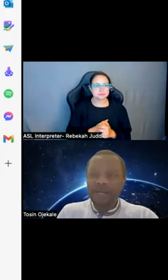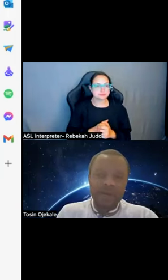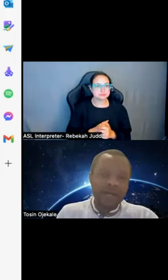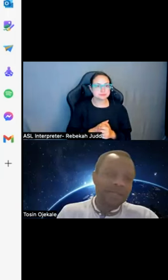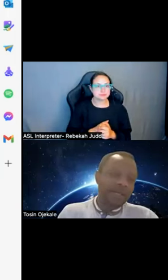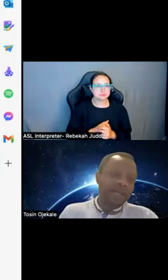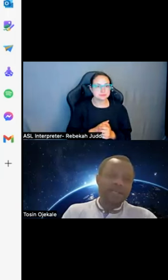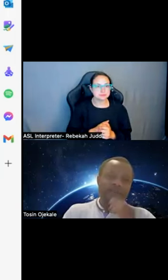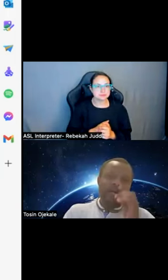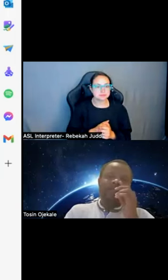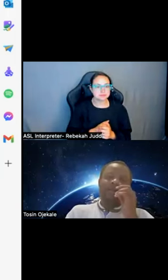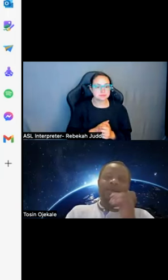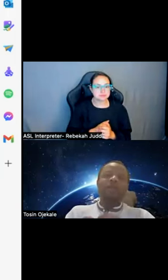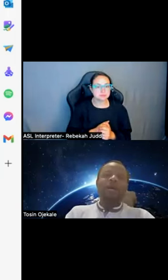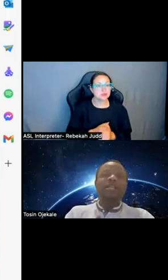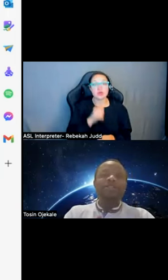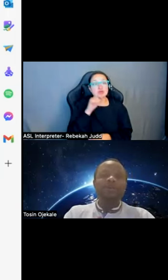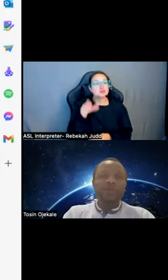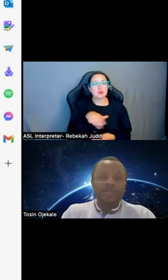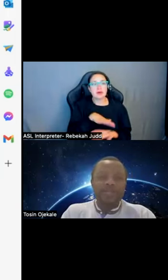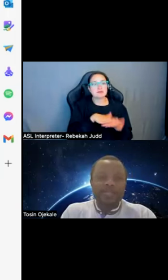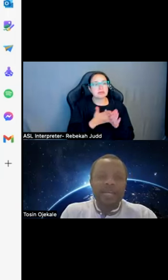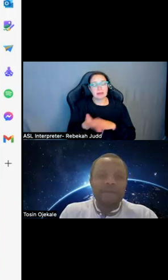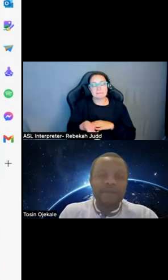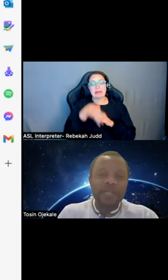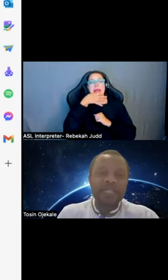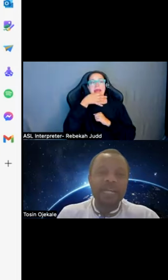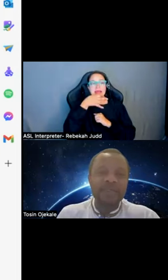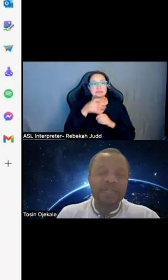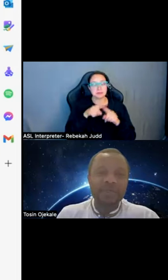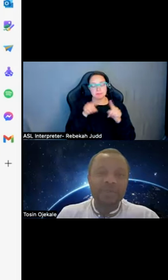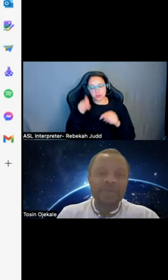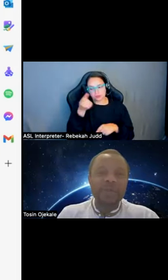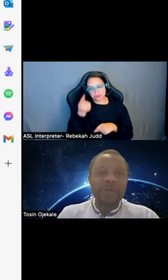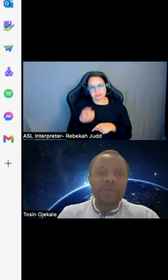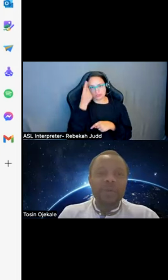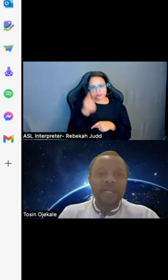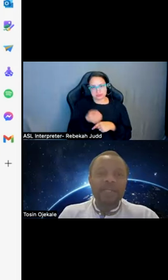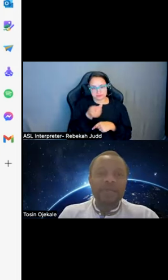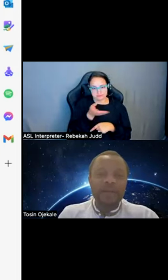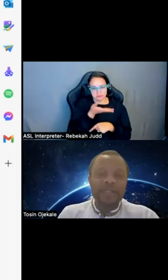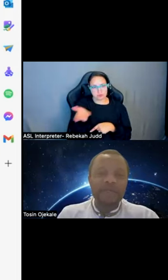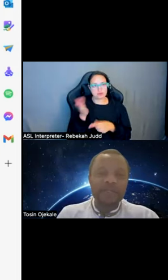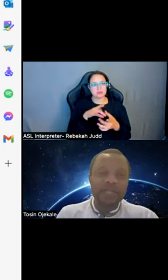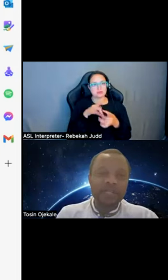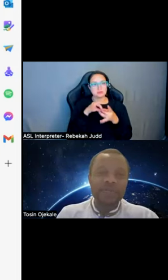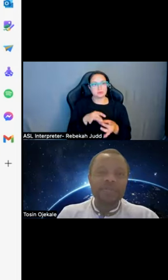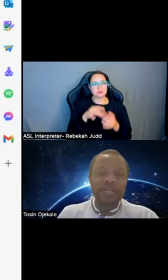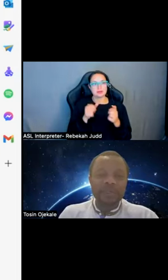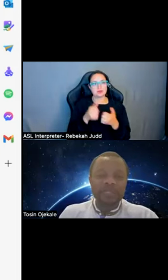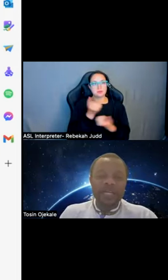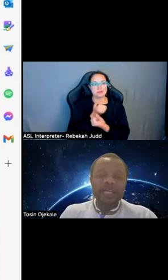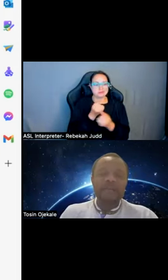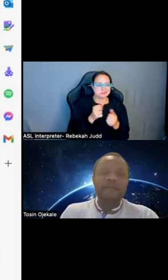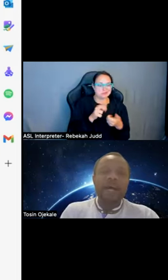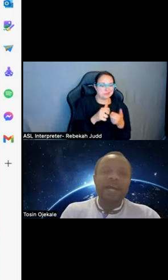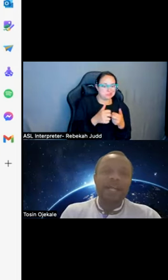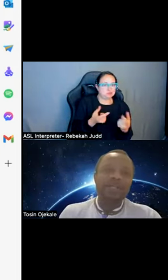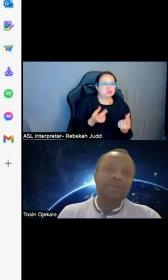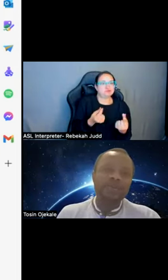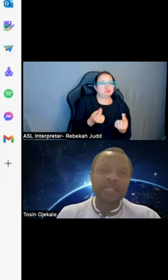safety experts, but at least you must understand a few things that you need to do when you have safety issues,